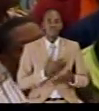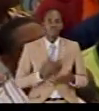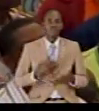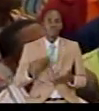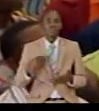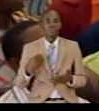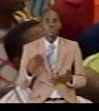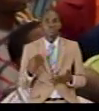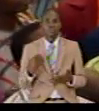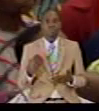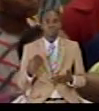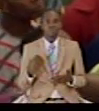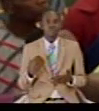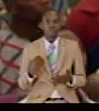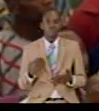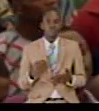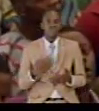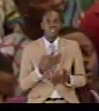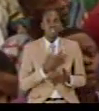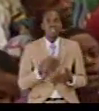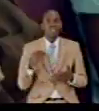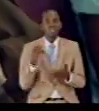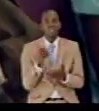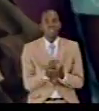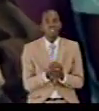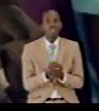Say it, say it. Let me hear you.